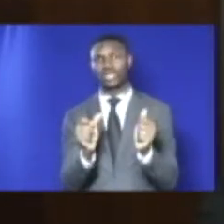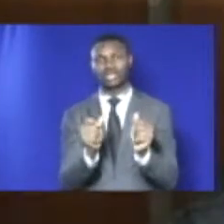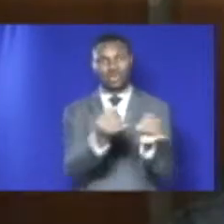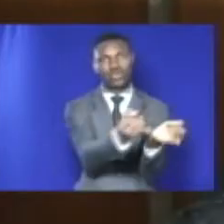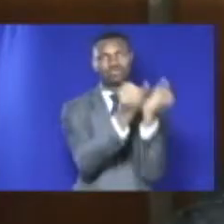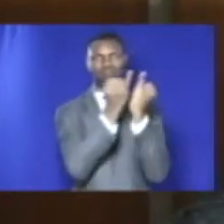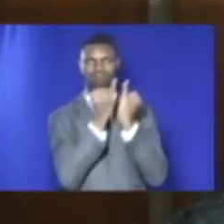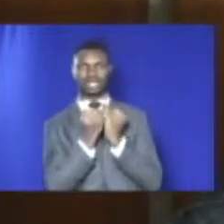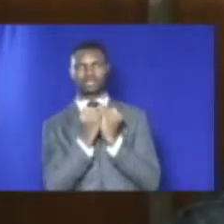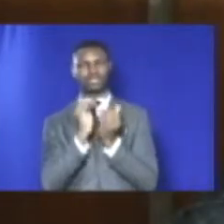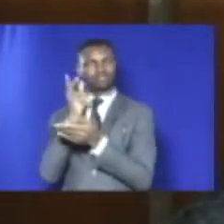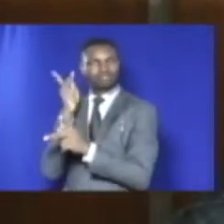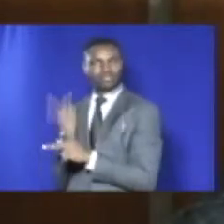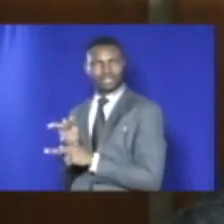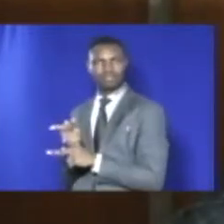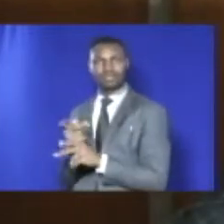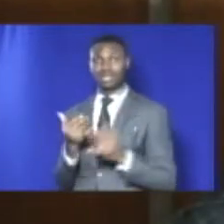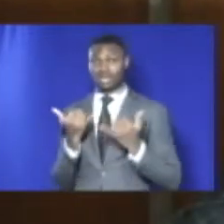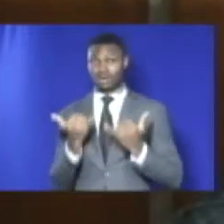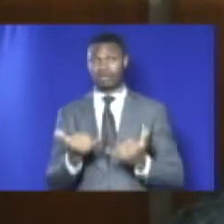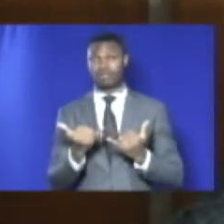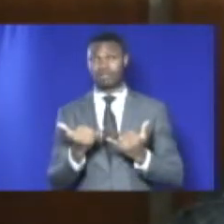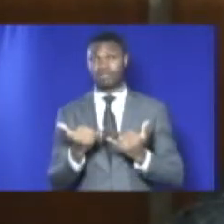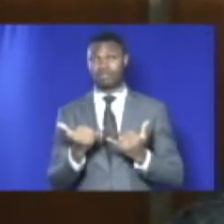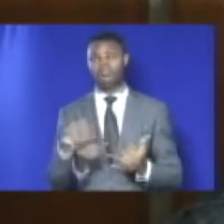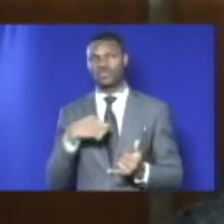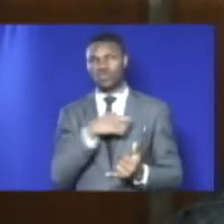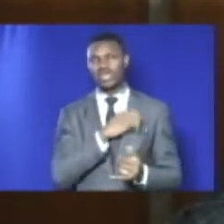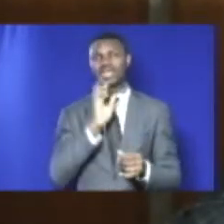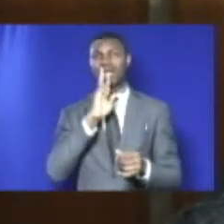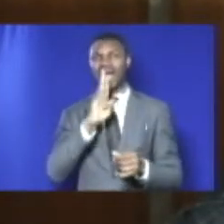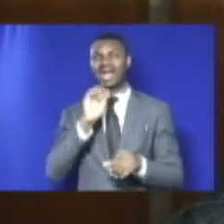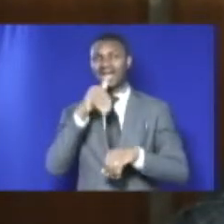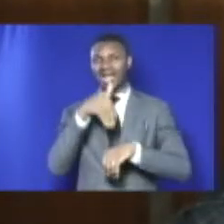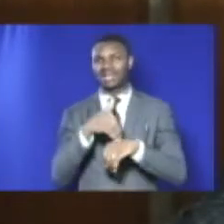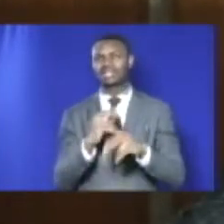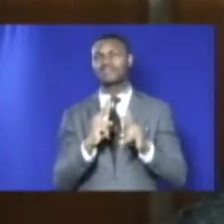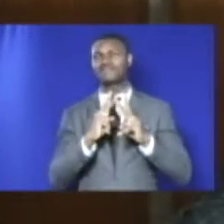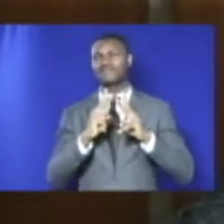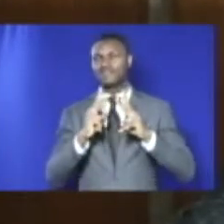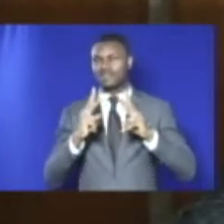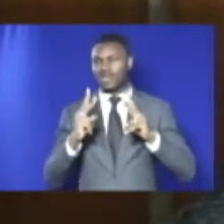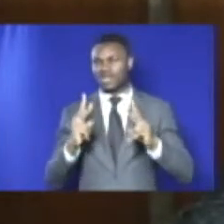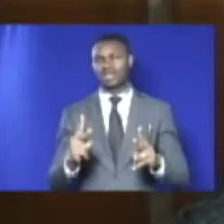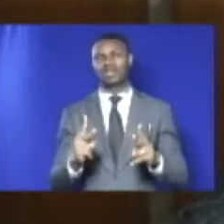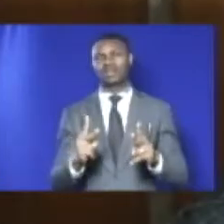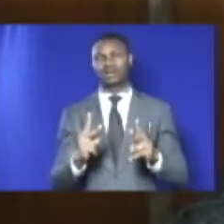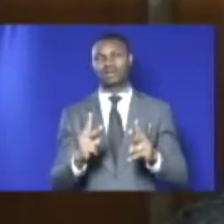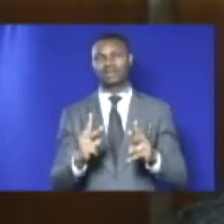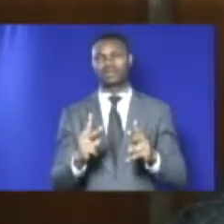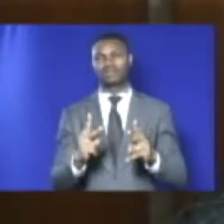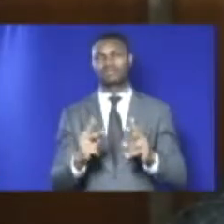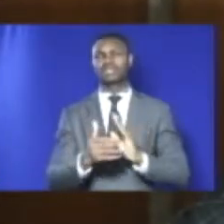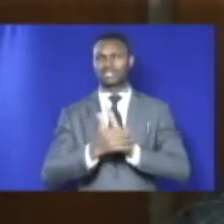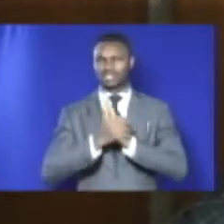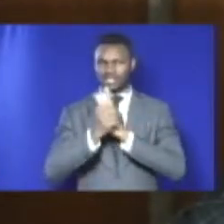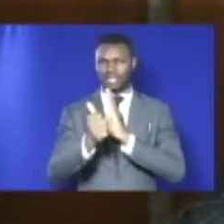isolation. Right now, we are at a very advanced stage of community transmission.